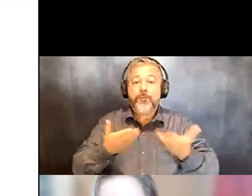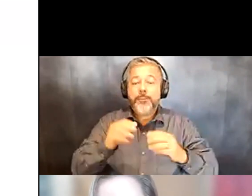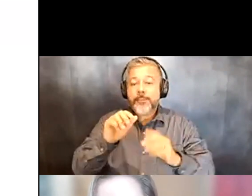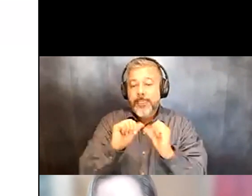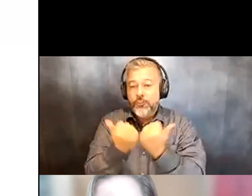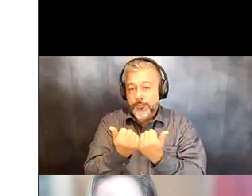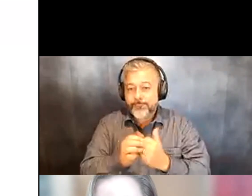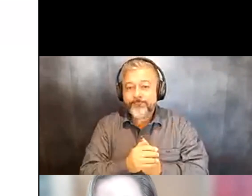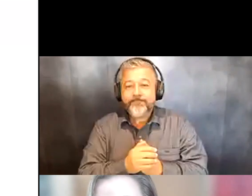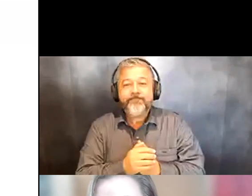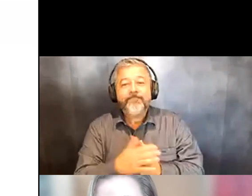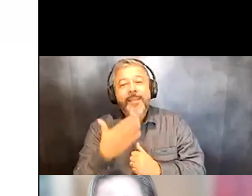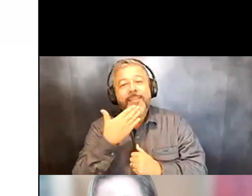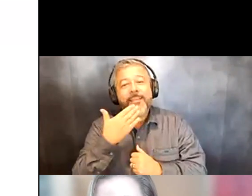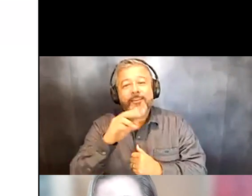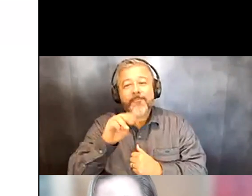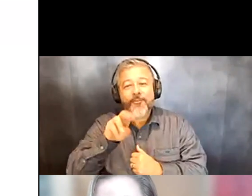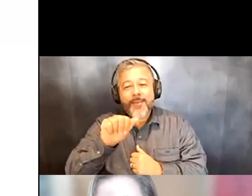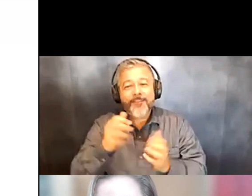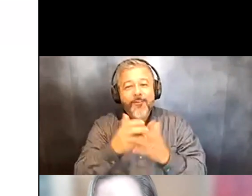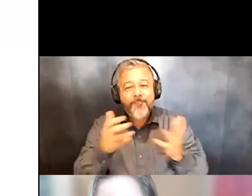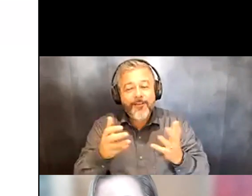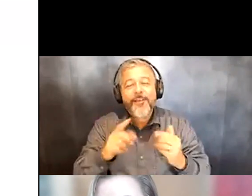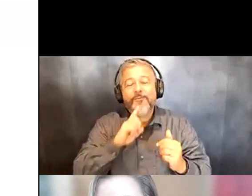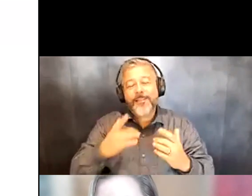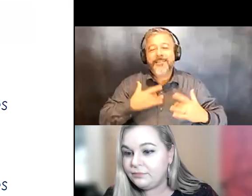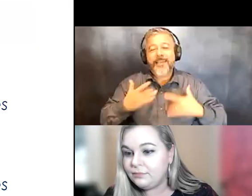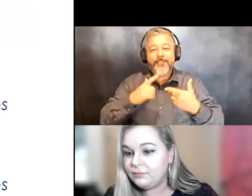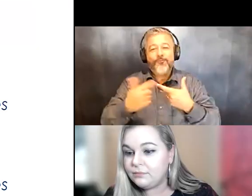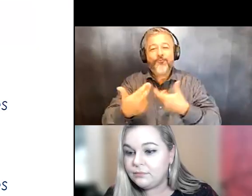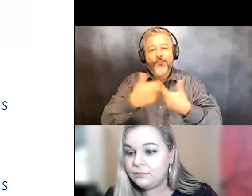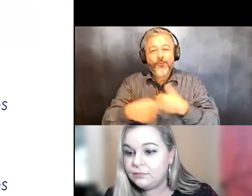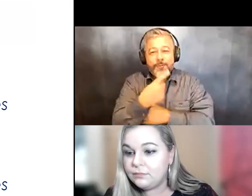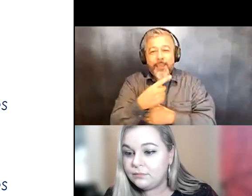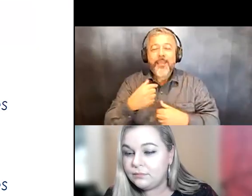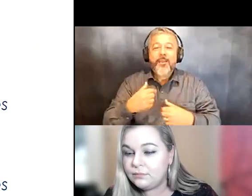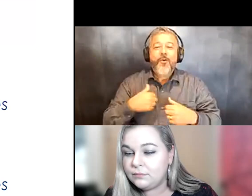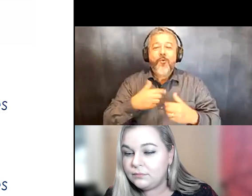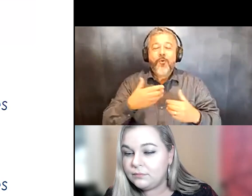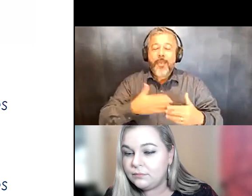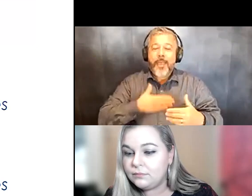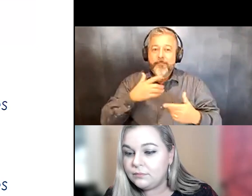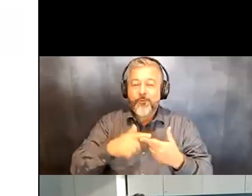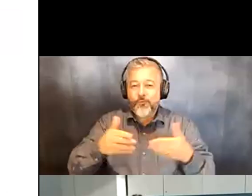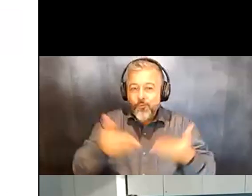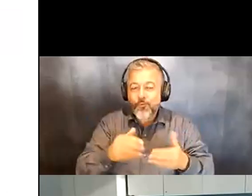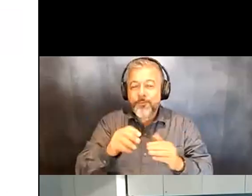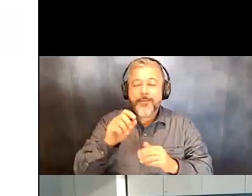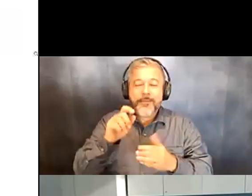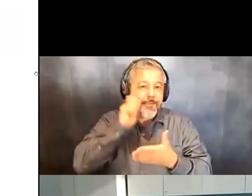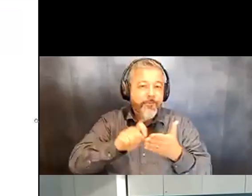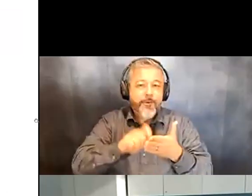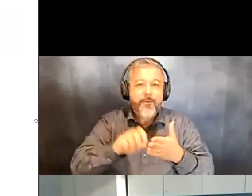Thanks, Maria, so much. I'm really excited to be here today and excited to introduce Secretary Mark Galley, who will